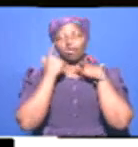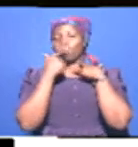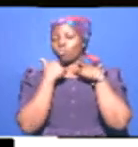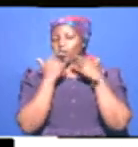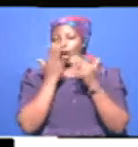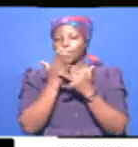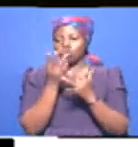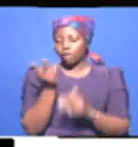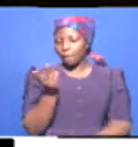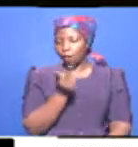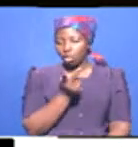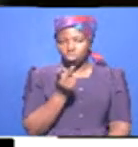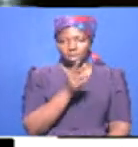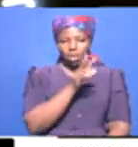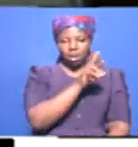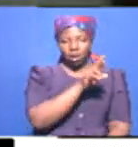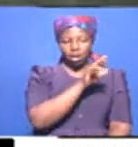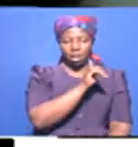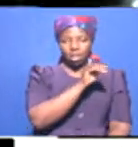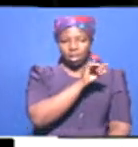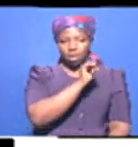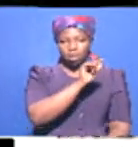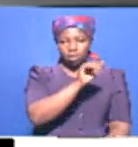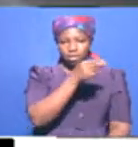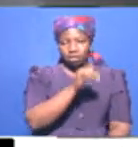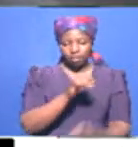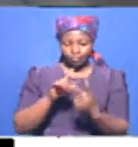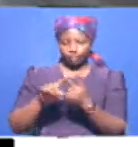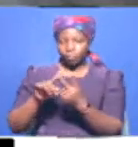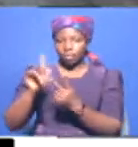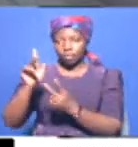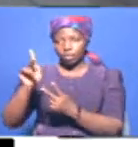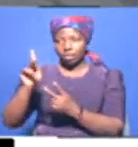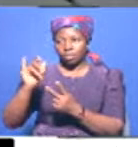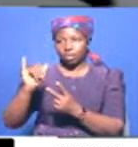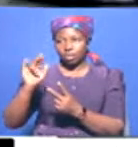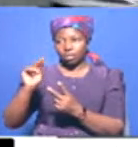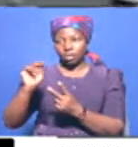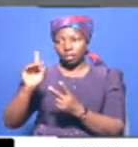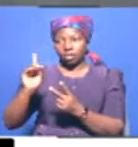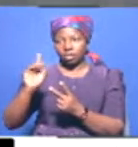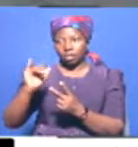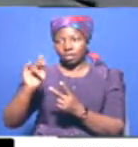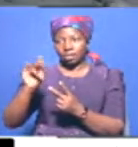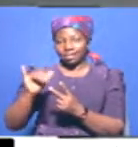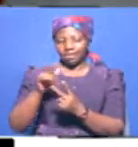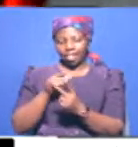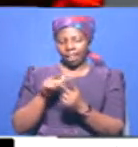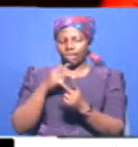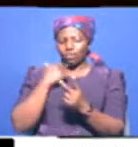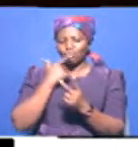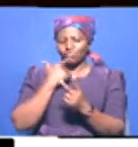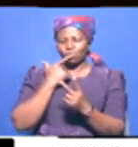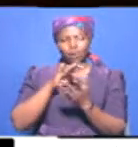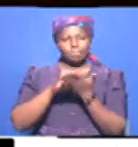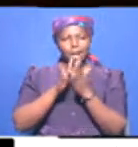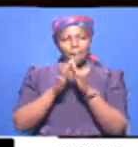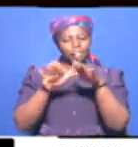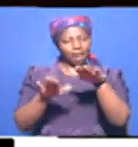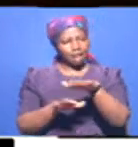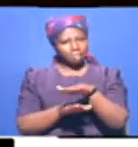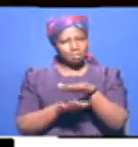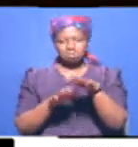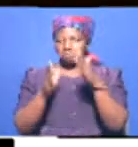Kindiki and Rigathi Gachagua will be the running mate for Deputy President William Ruto. And indeed, tensions are